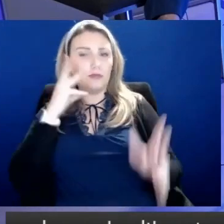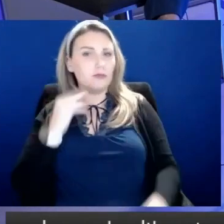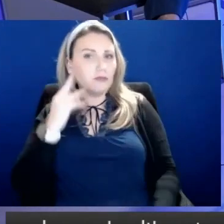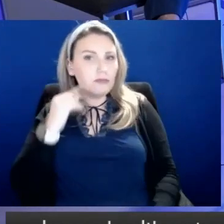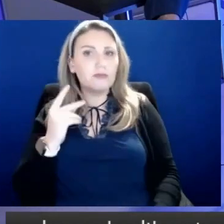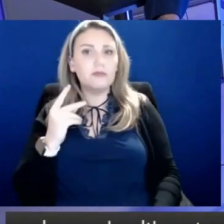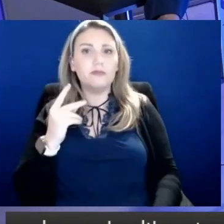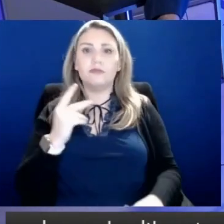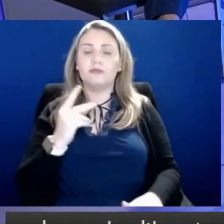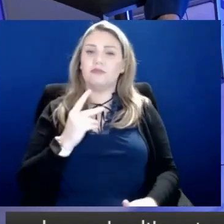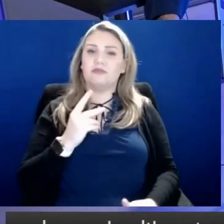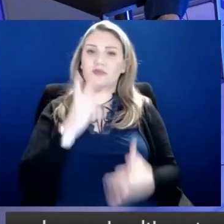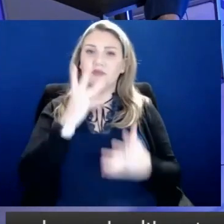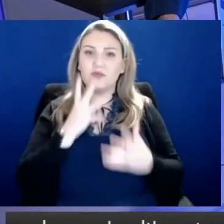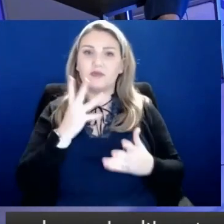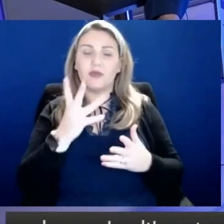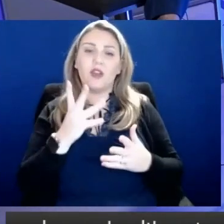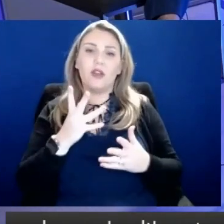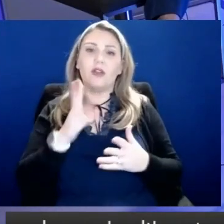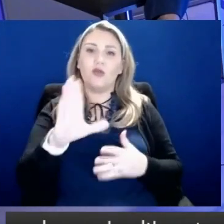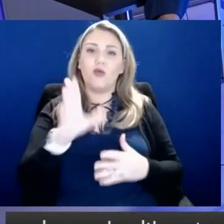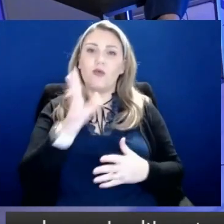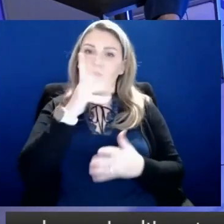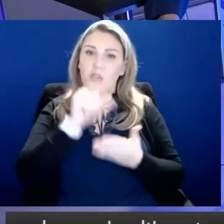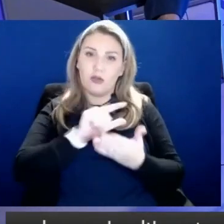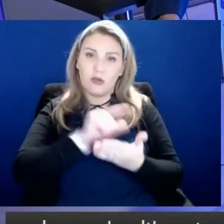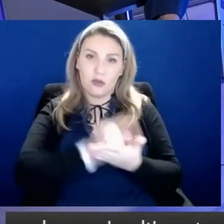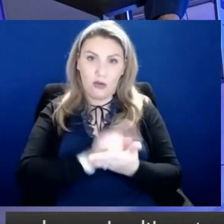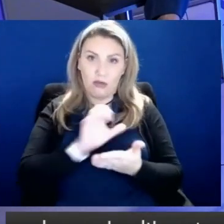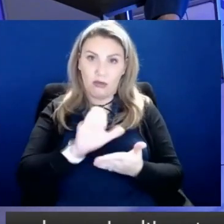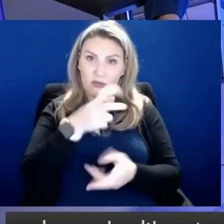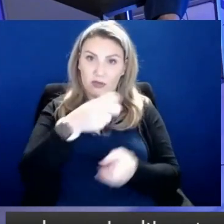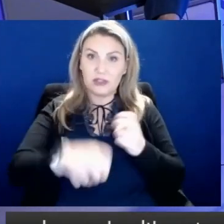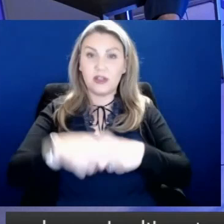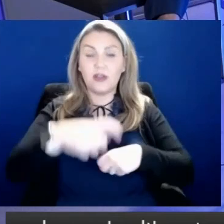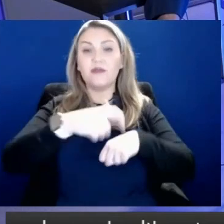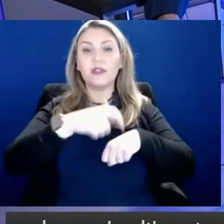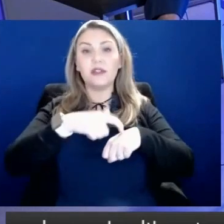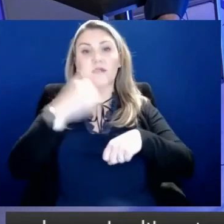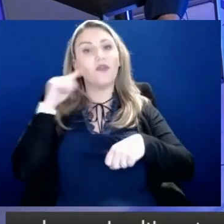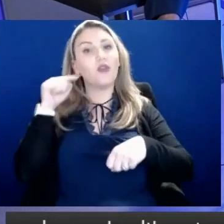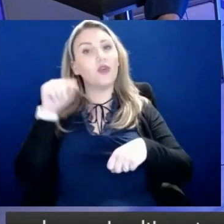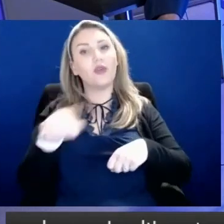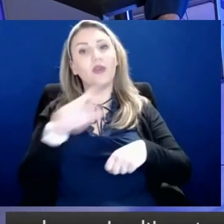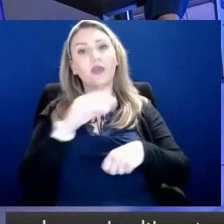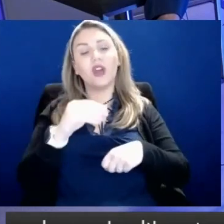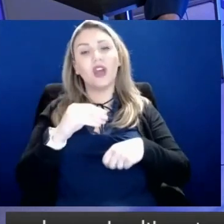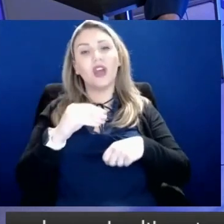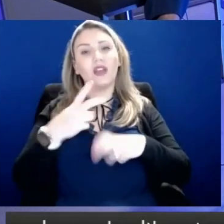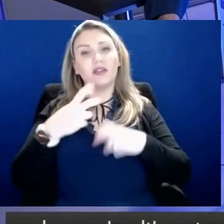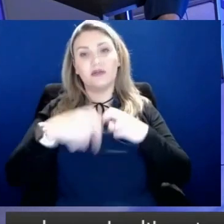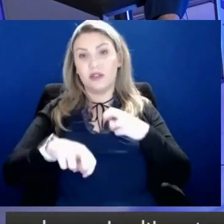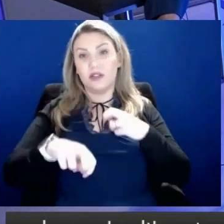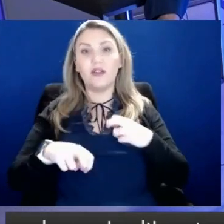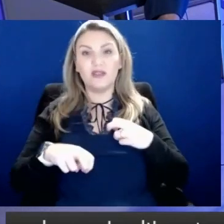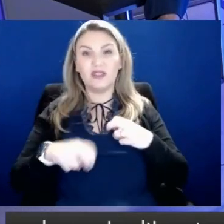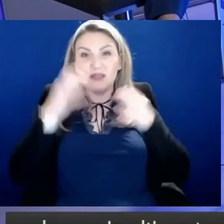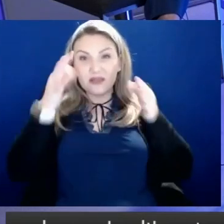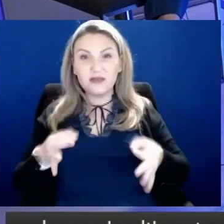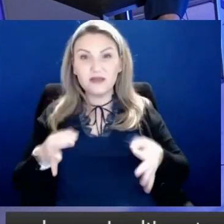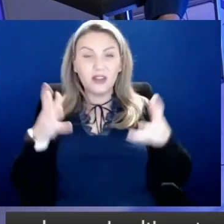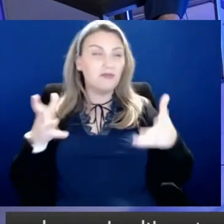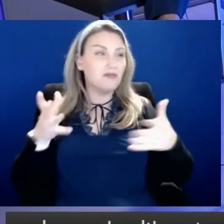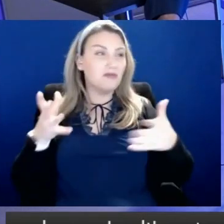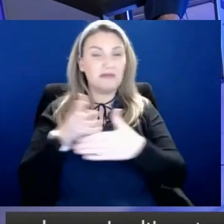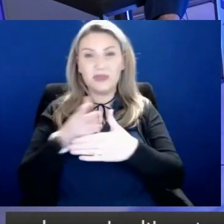loss. You lost your mother-in-law. Right. And so I know that was a really tough time for you. So probably very difficult to decide, to kind of decipher between real